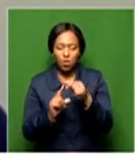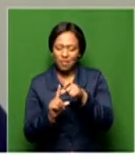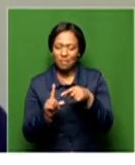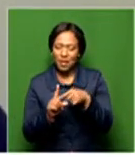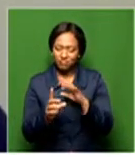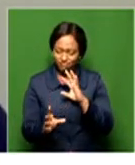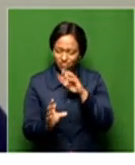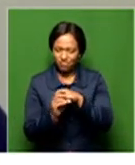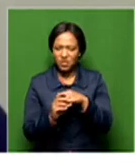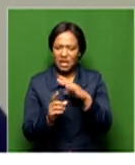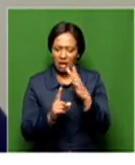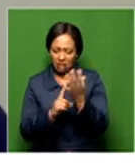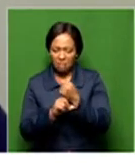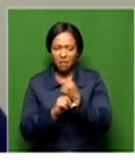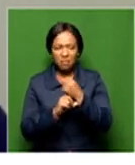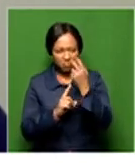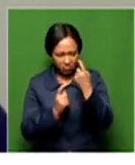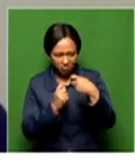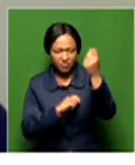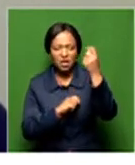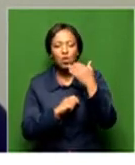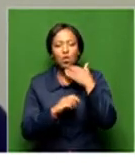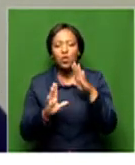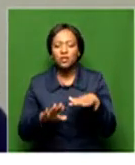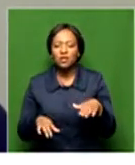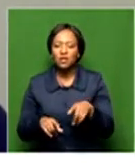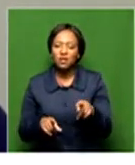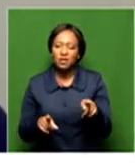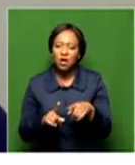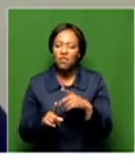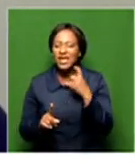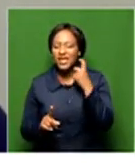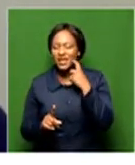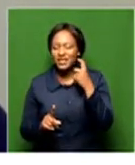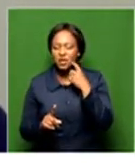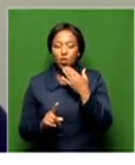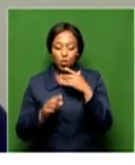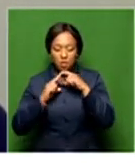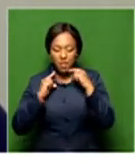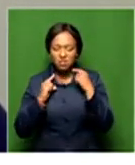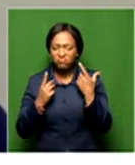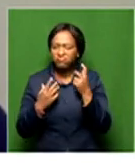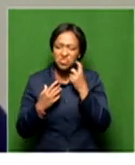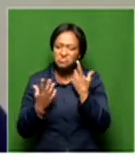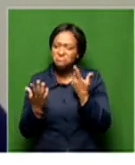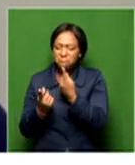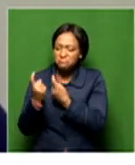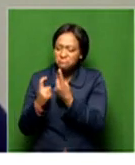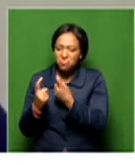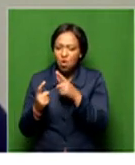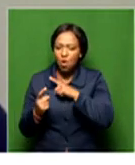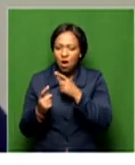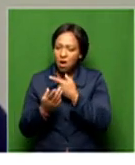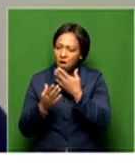pinpoint, who is kidnapping and who is trafficking the children. And it became easy for him to be able to do that, unbeknown to